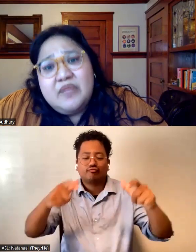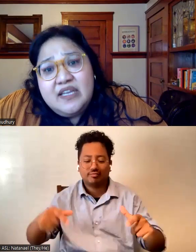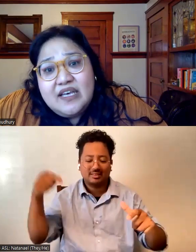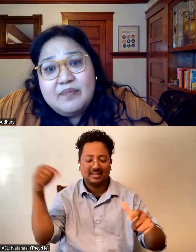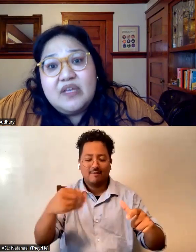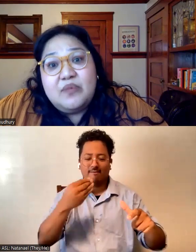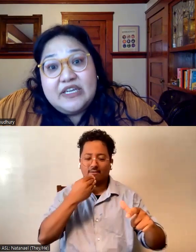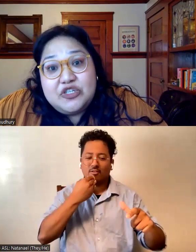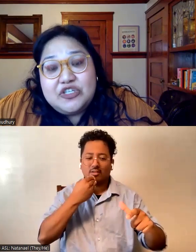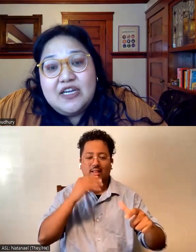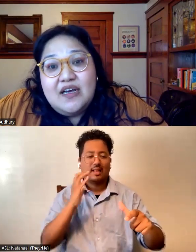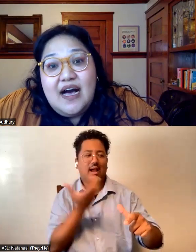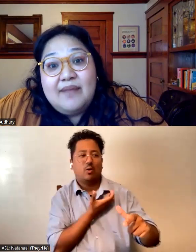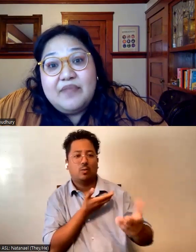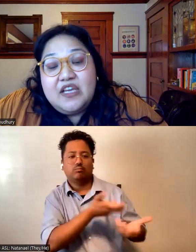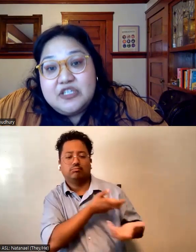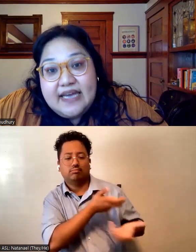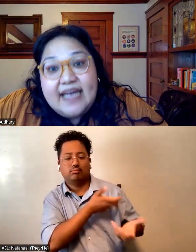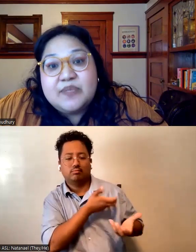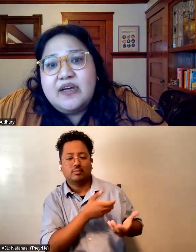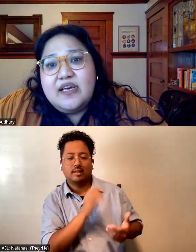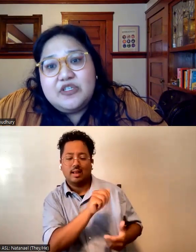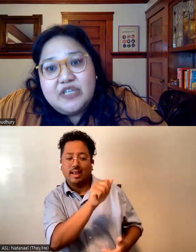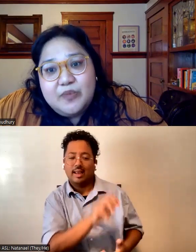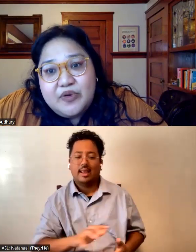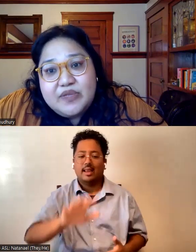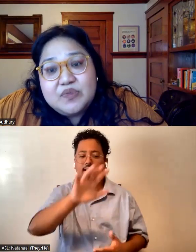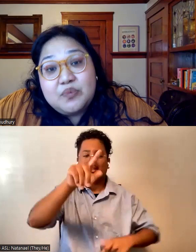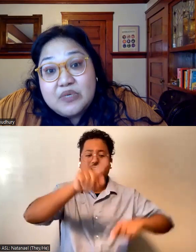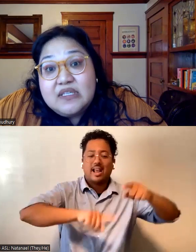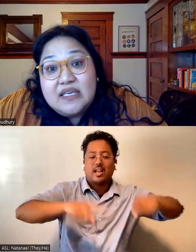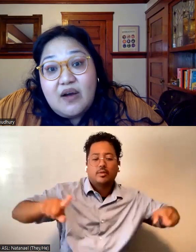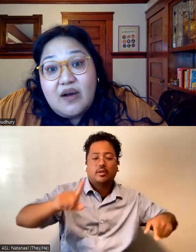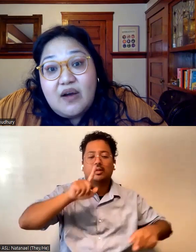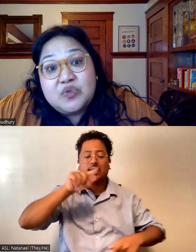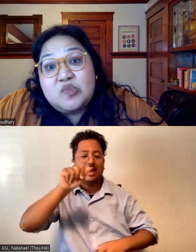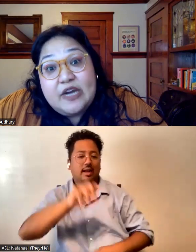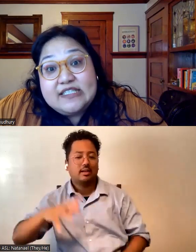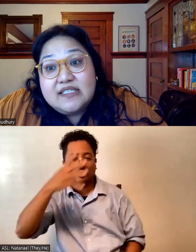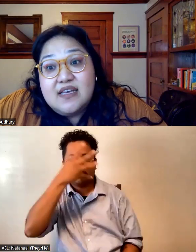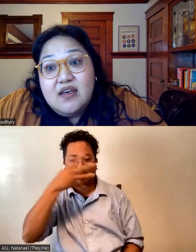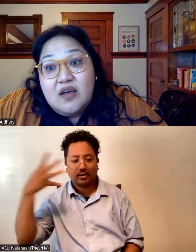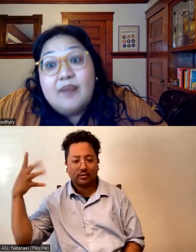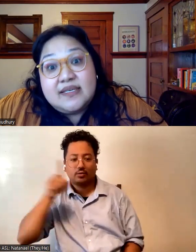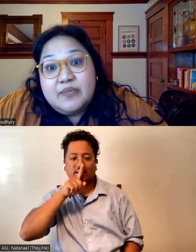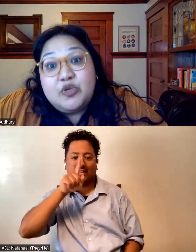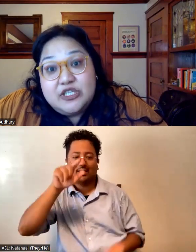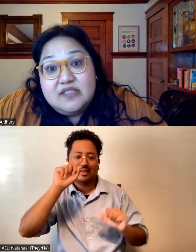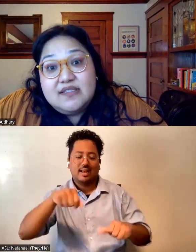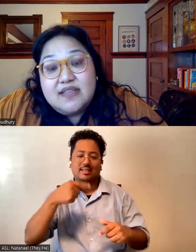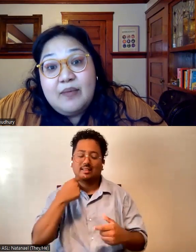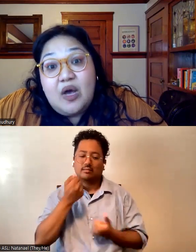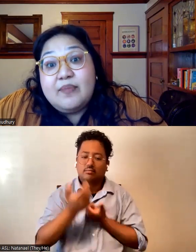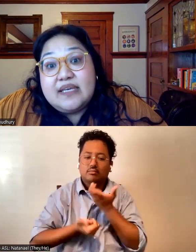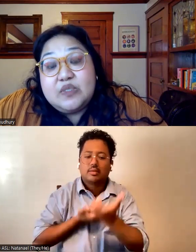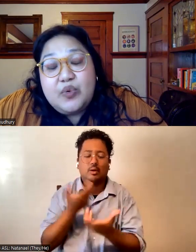become the medium in which Asian diaspora, Asian immigrants really are able to express complex